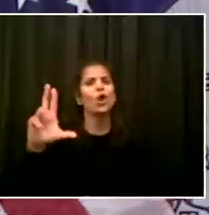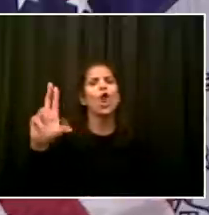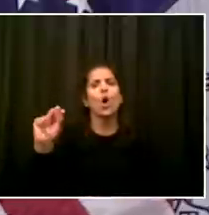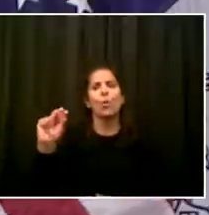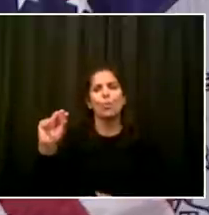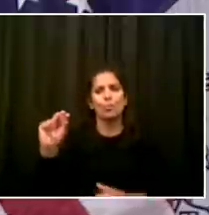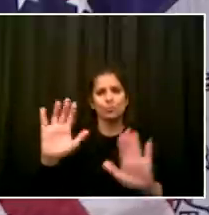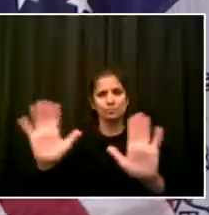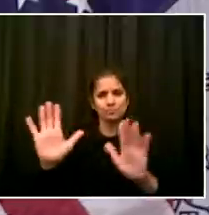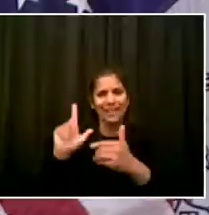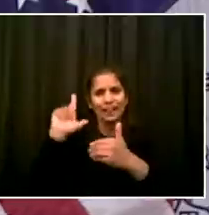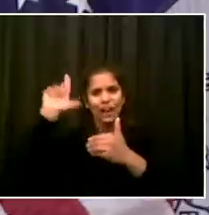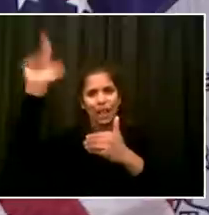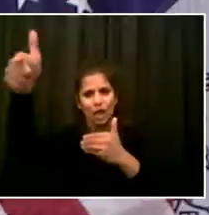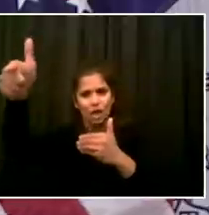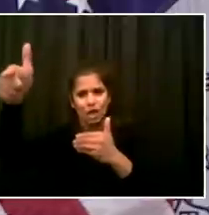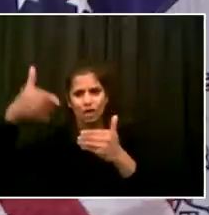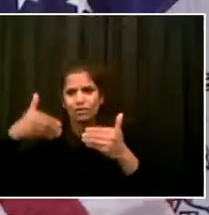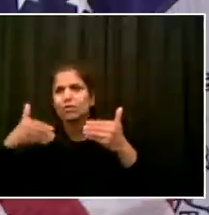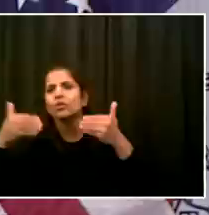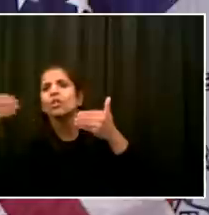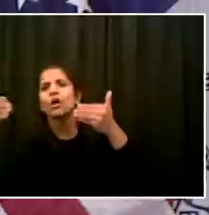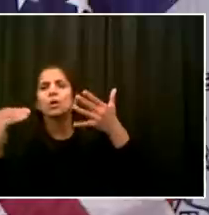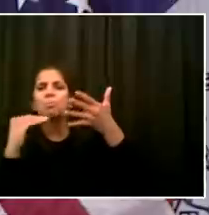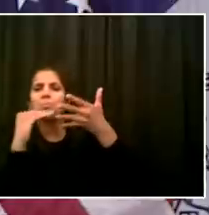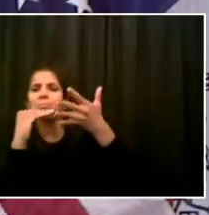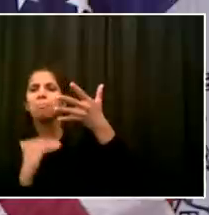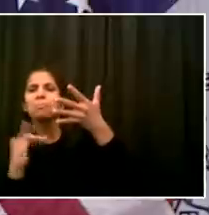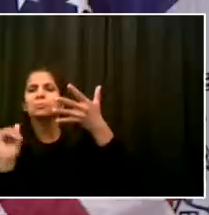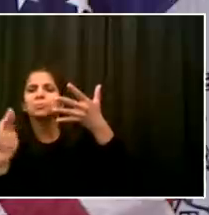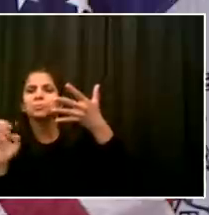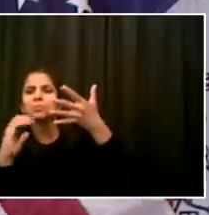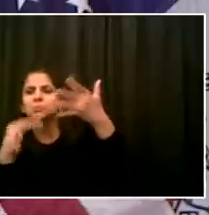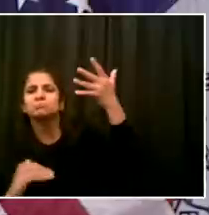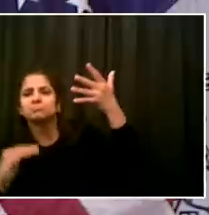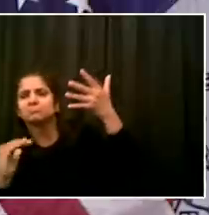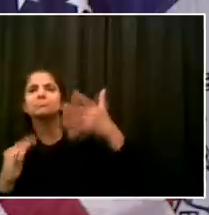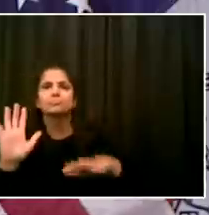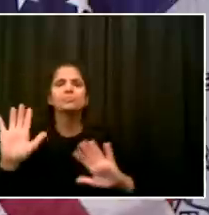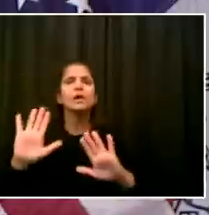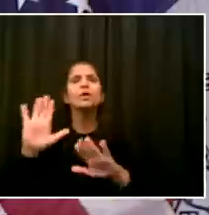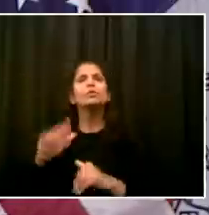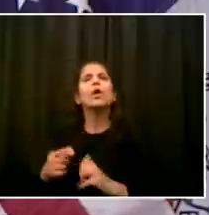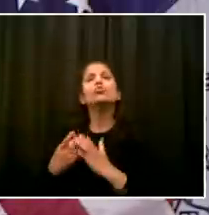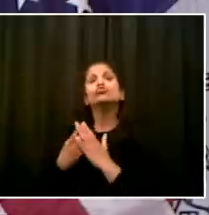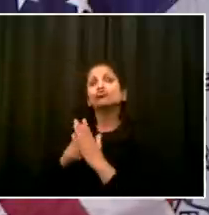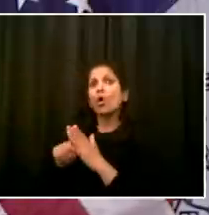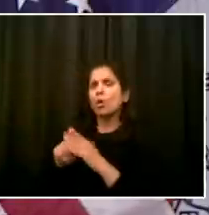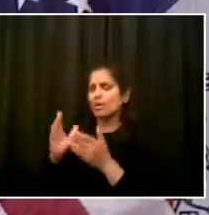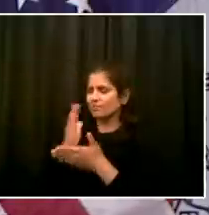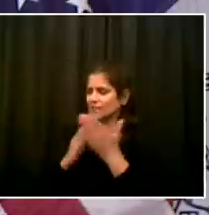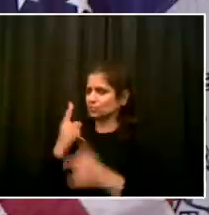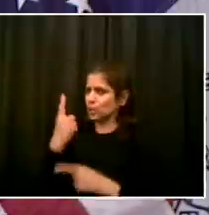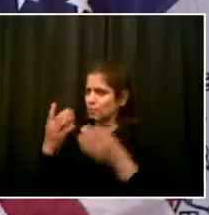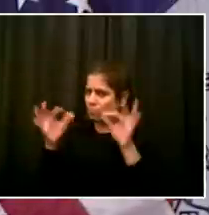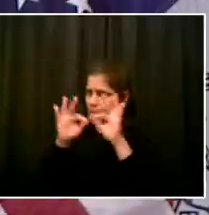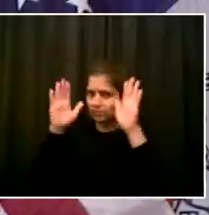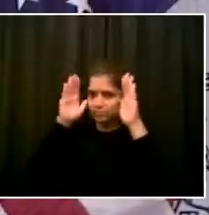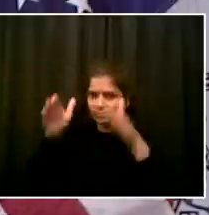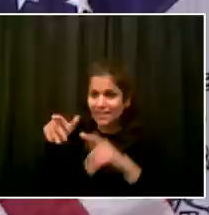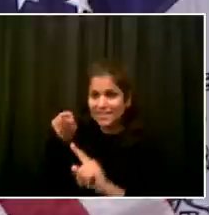phase two, and then later in the summer, if we keep making steady progress, there's a real opportunity to look at doing more with our